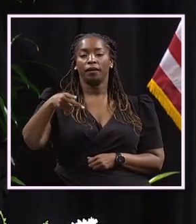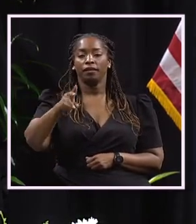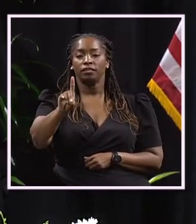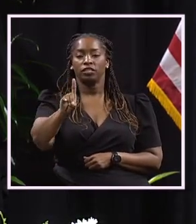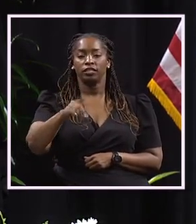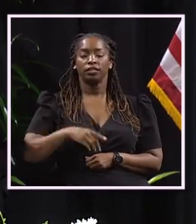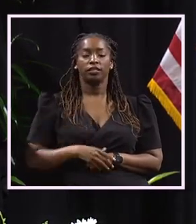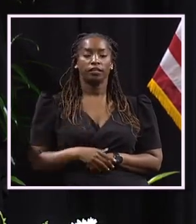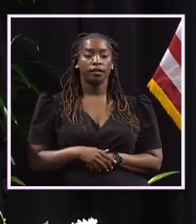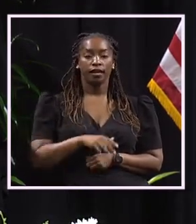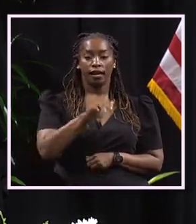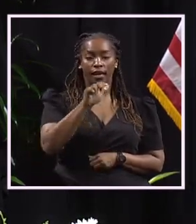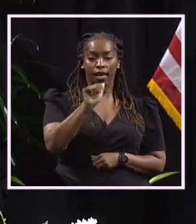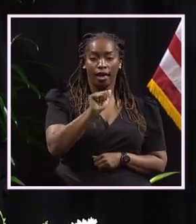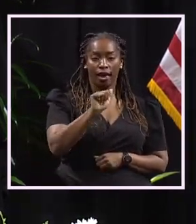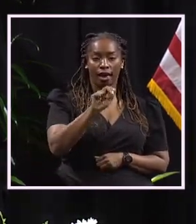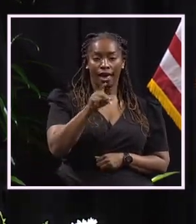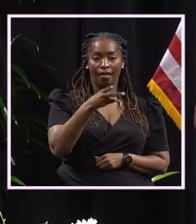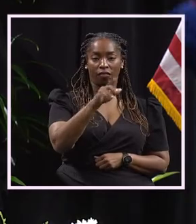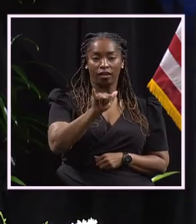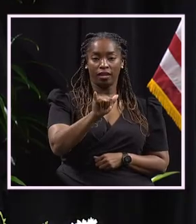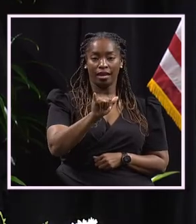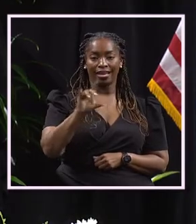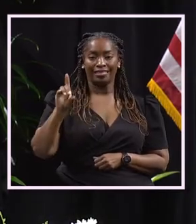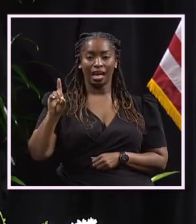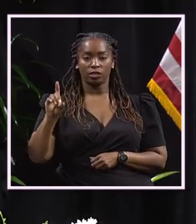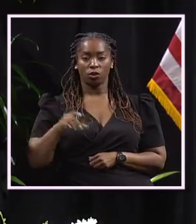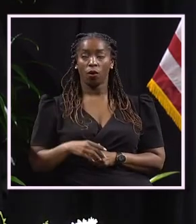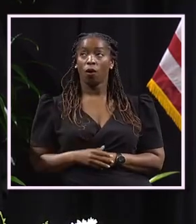Anthony Rennie Jasso.